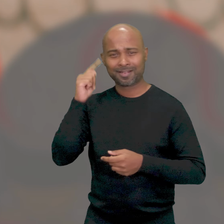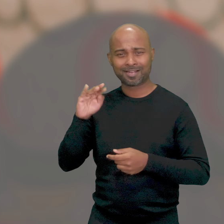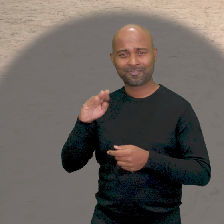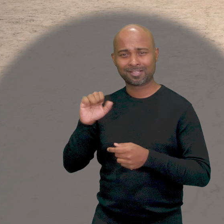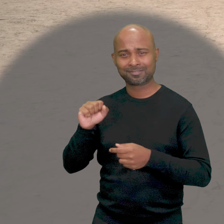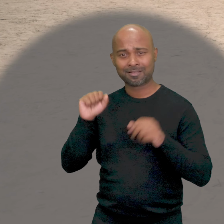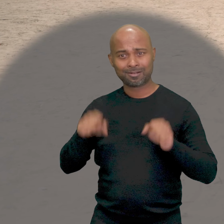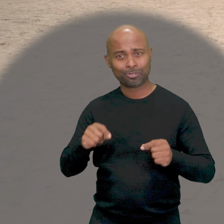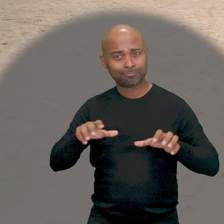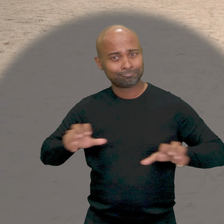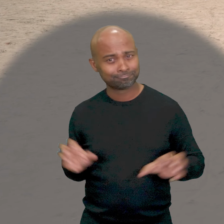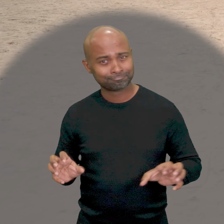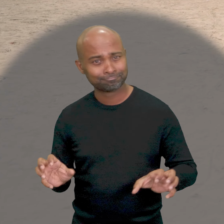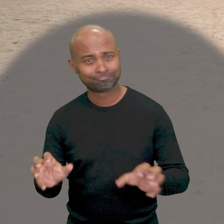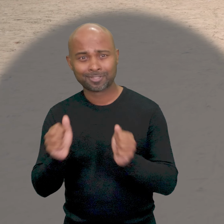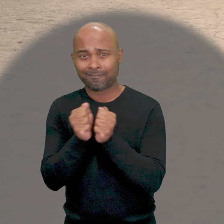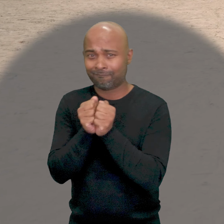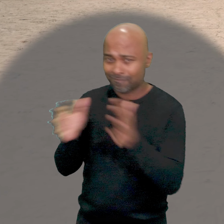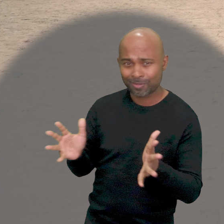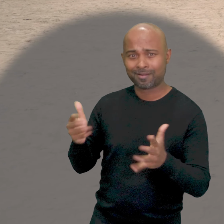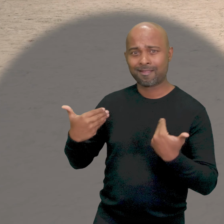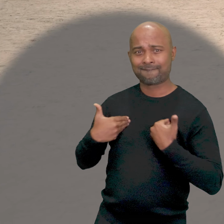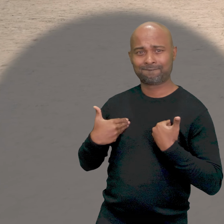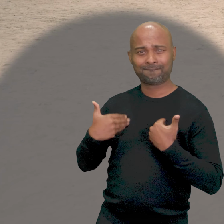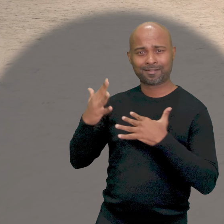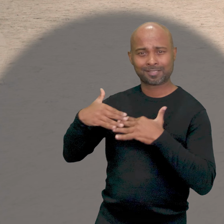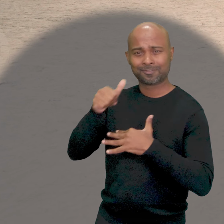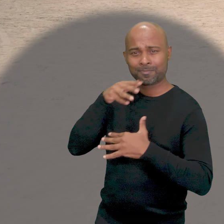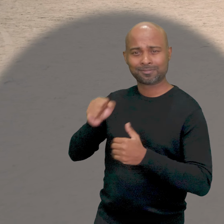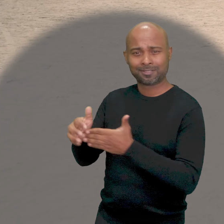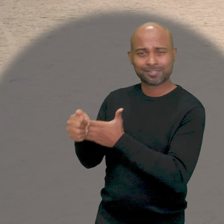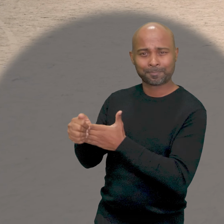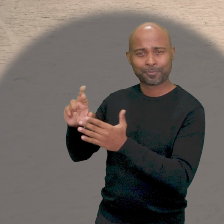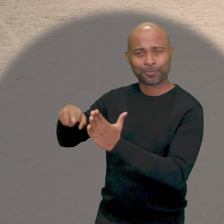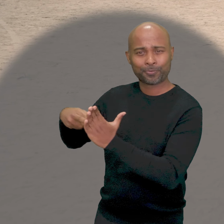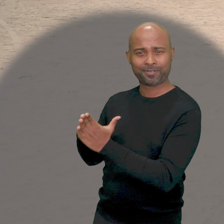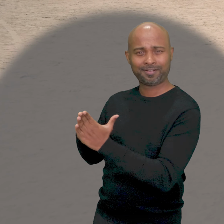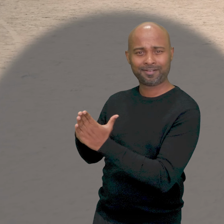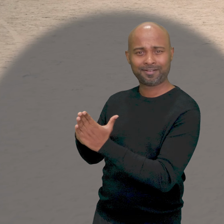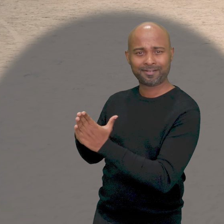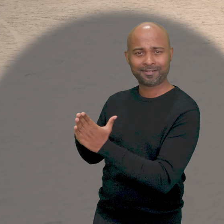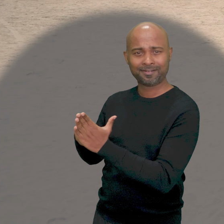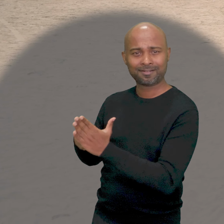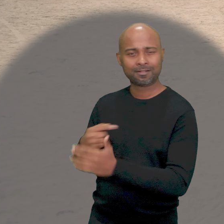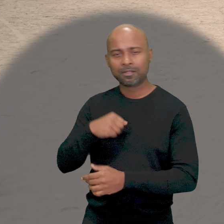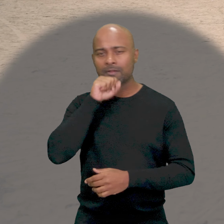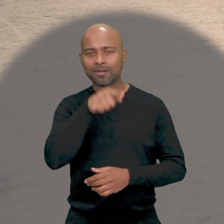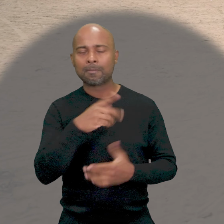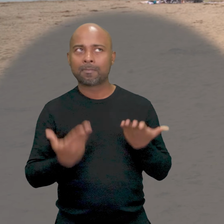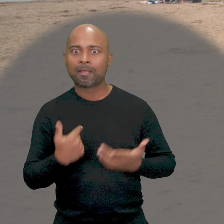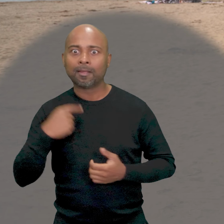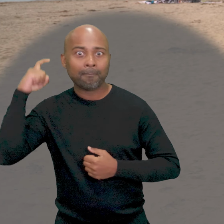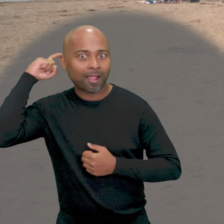think the Tin Wis would be what it is today without having an Indigenous woman in a leadership role. I love